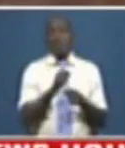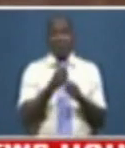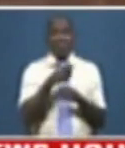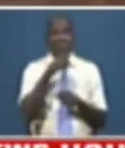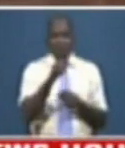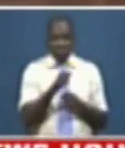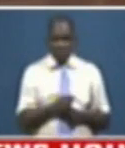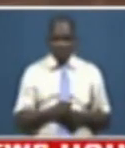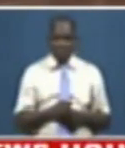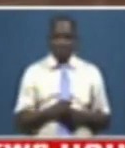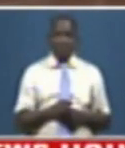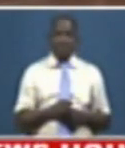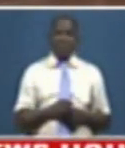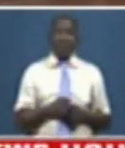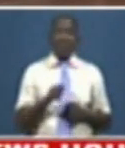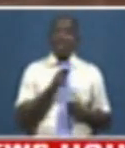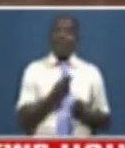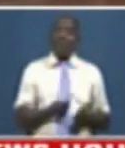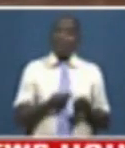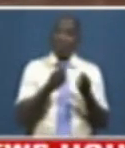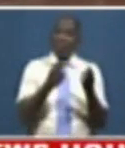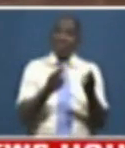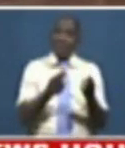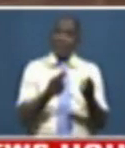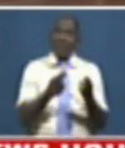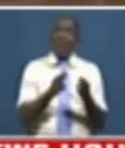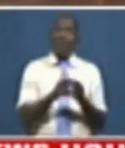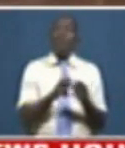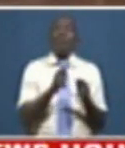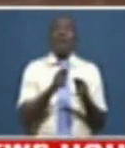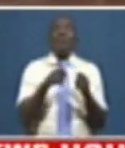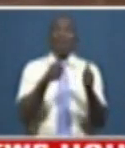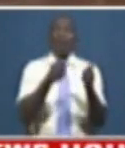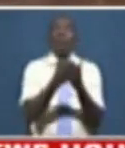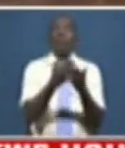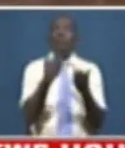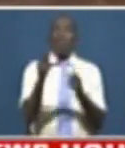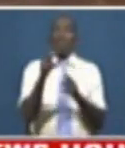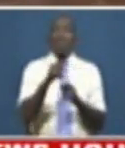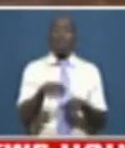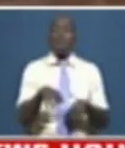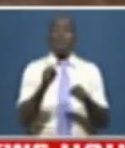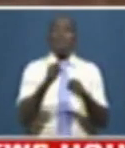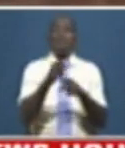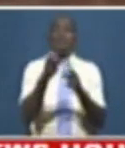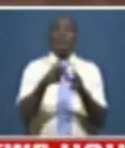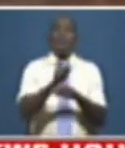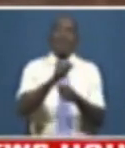that these recommendations are adhered to before occupancy of the building.